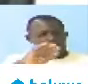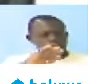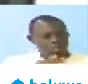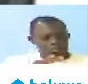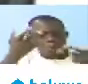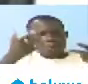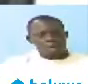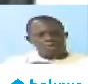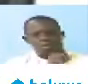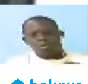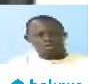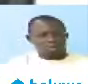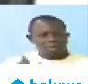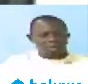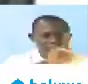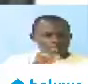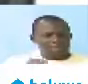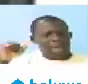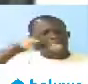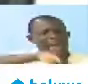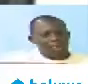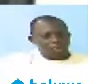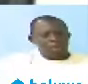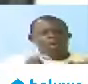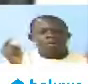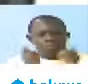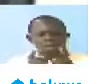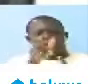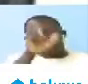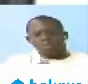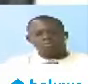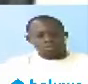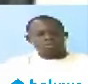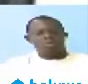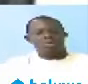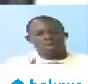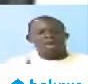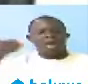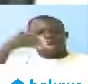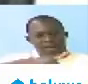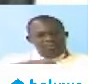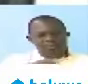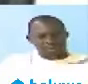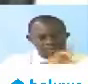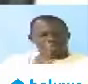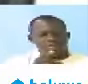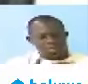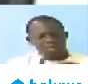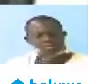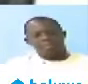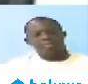supposed to receive us at the airport, so ngata wojita, we found him there. He had already arrived.